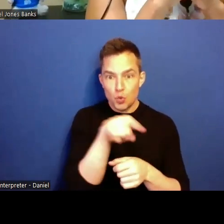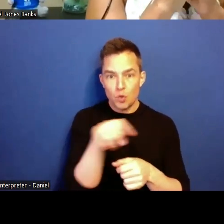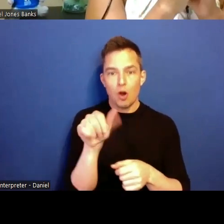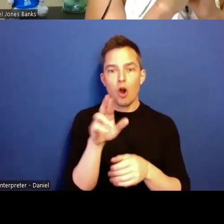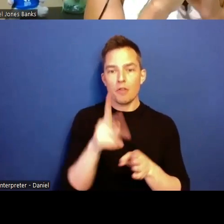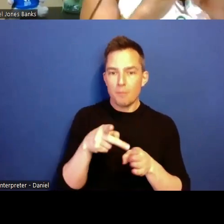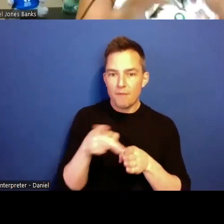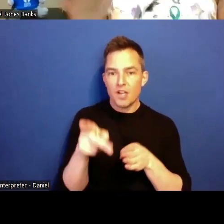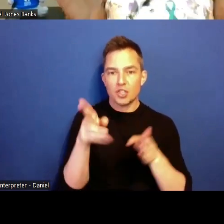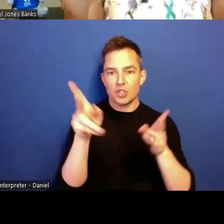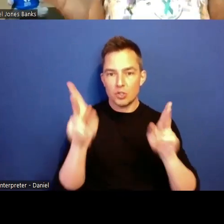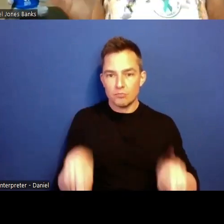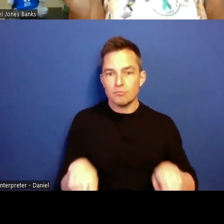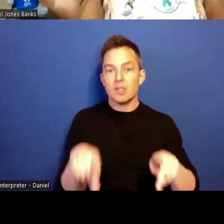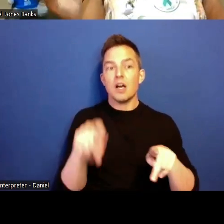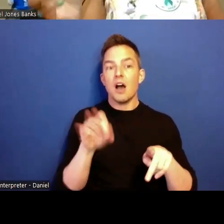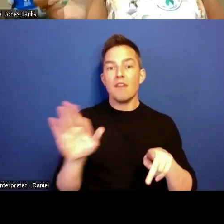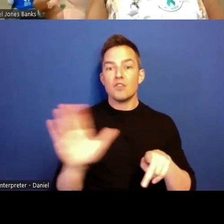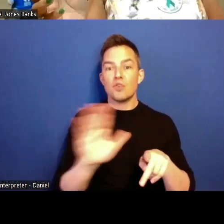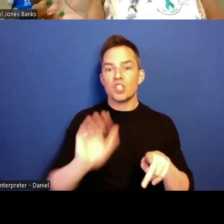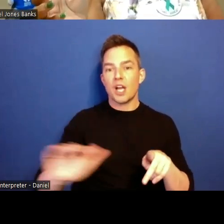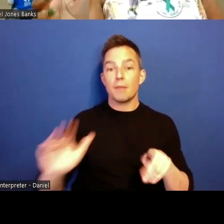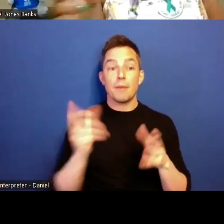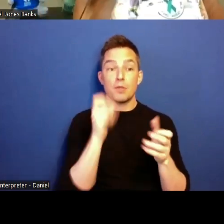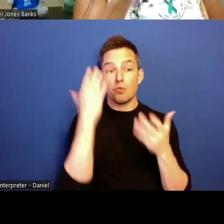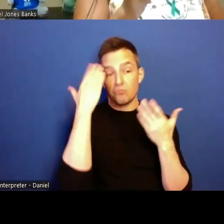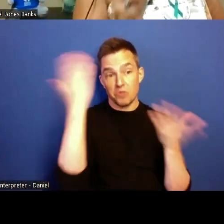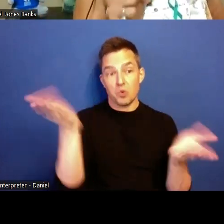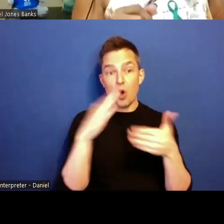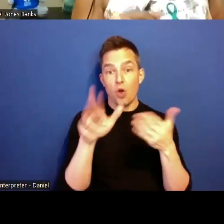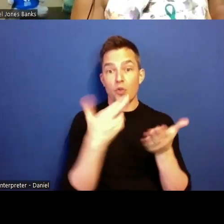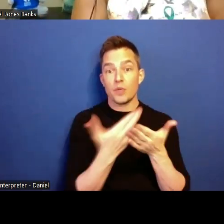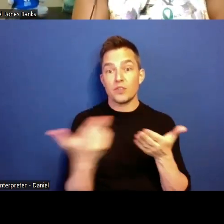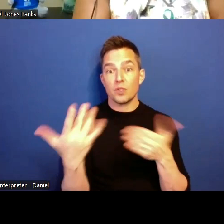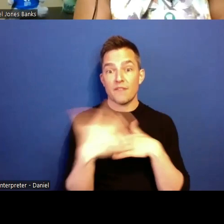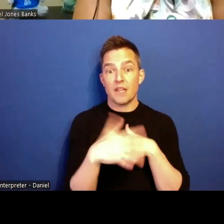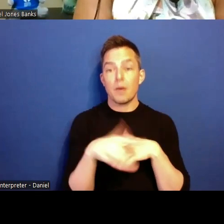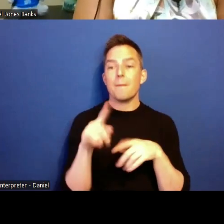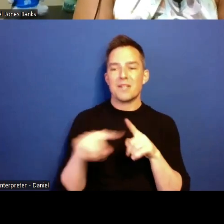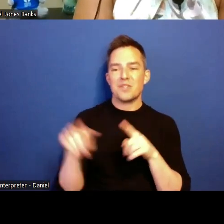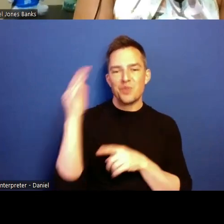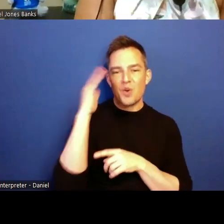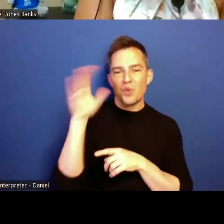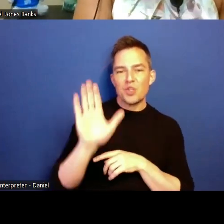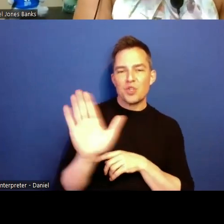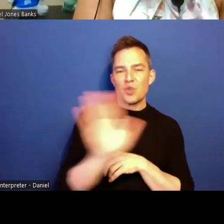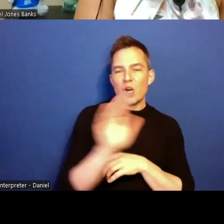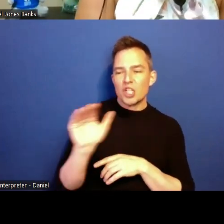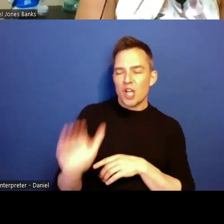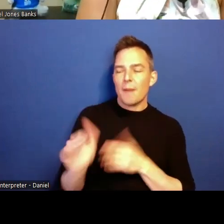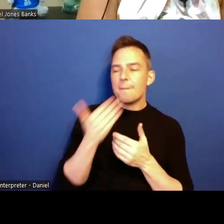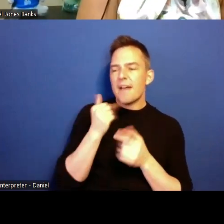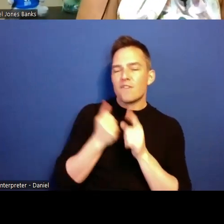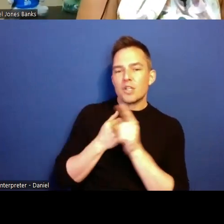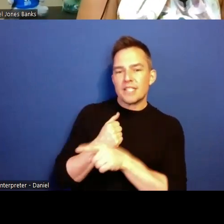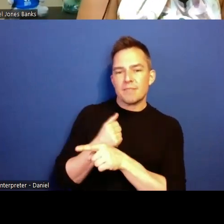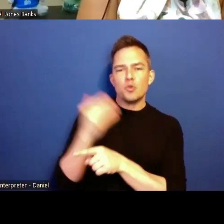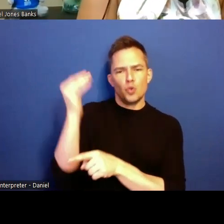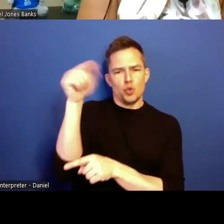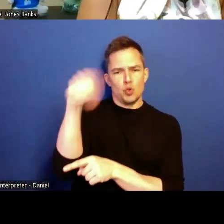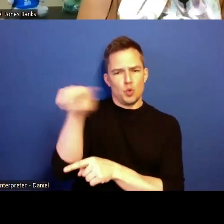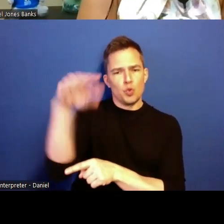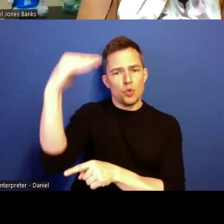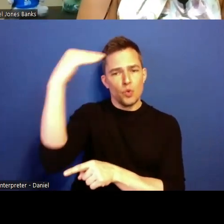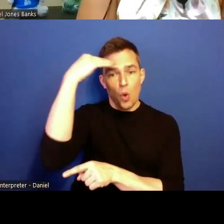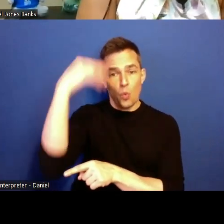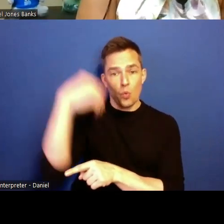child. You may not know all the resources, but you know your child and what's best for him or her. And then